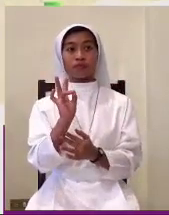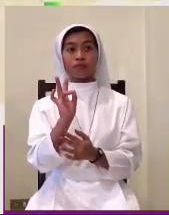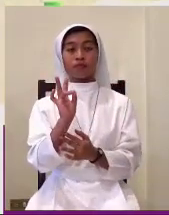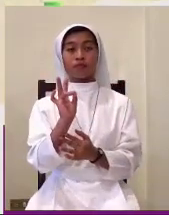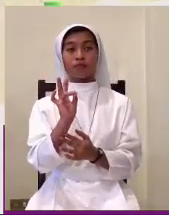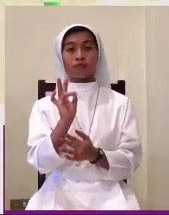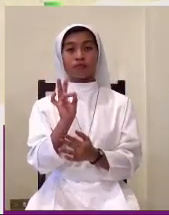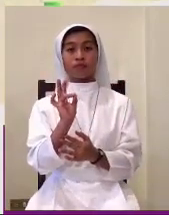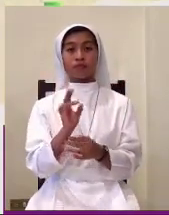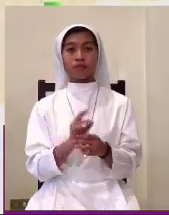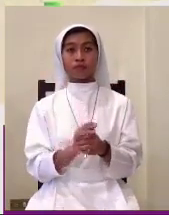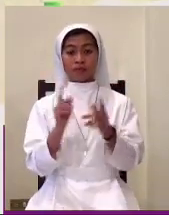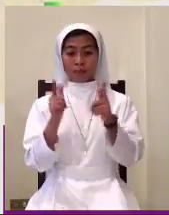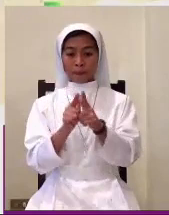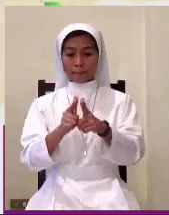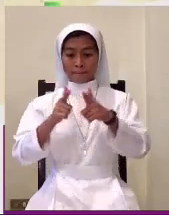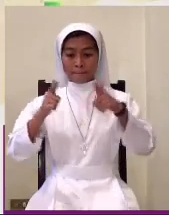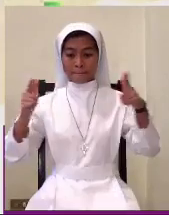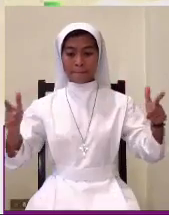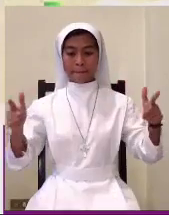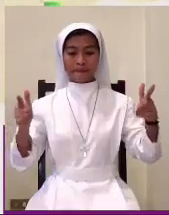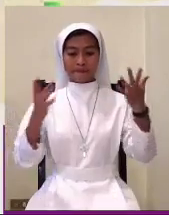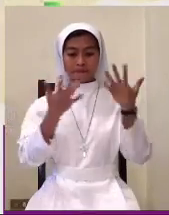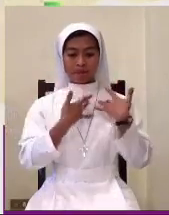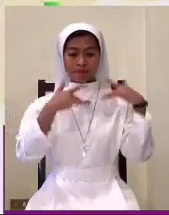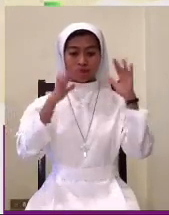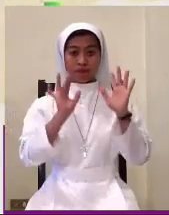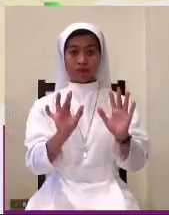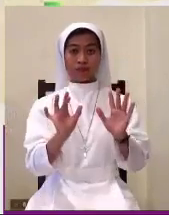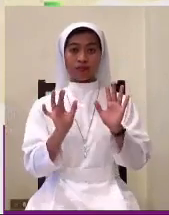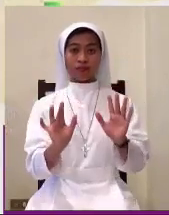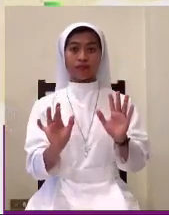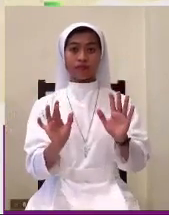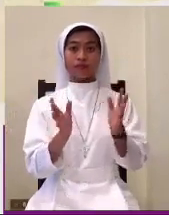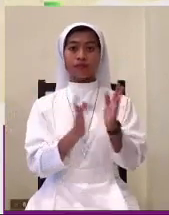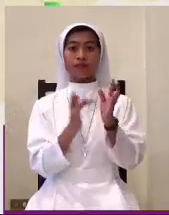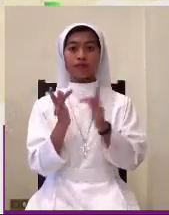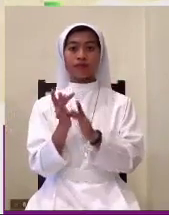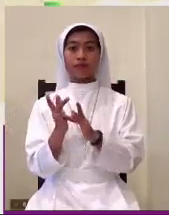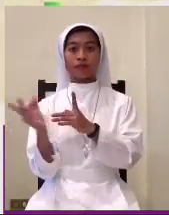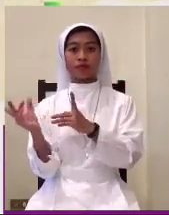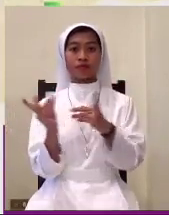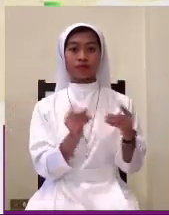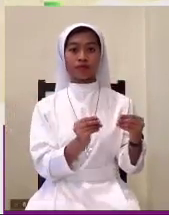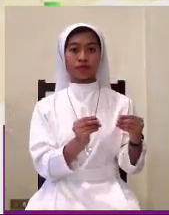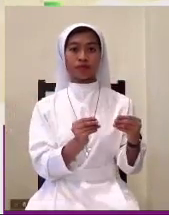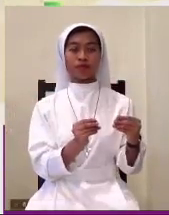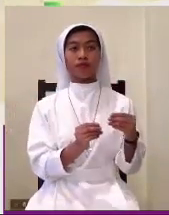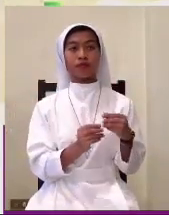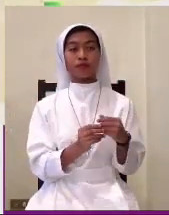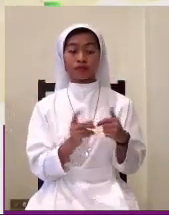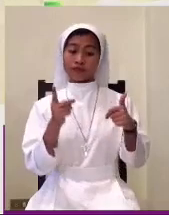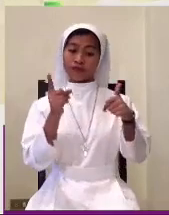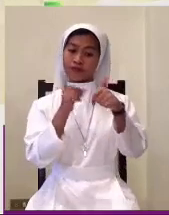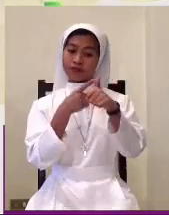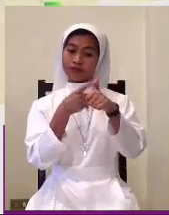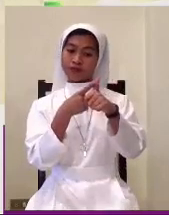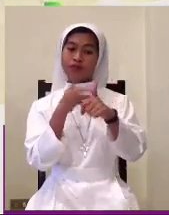great miracles that Jesus did. When he turned water into wine at the wedding in